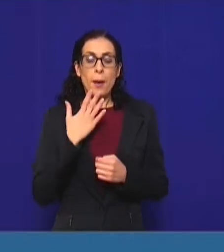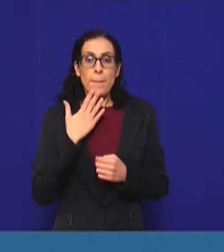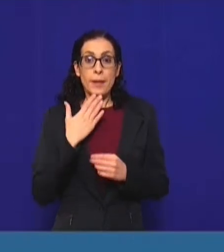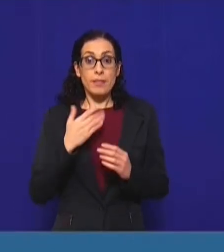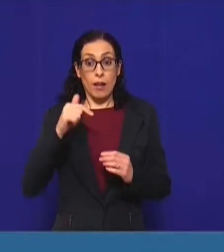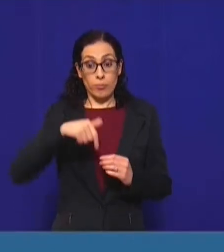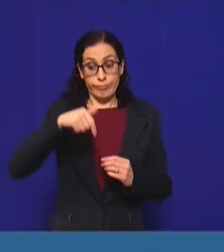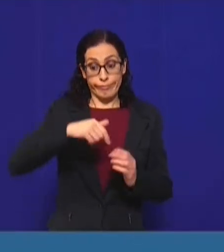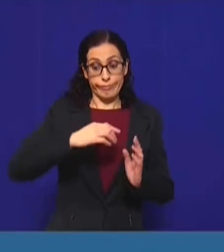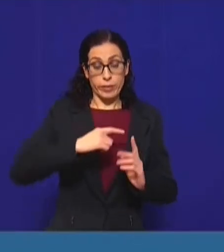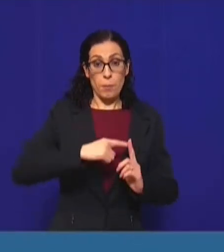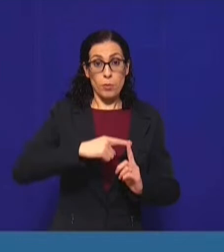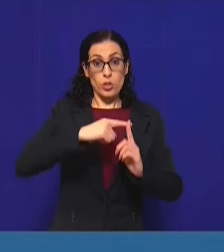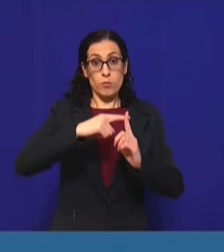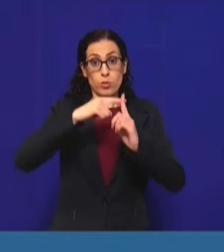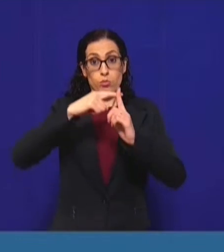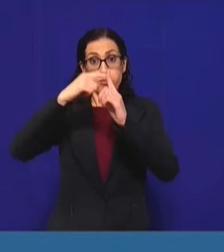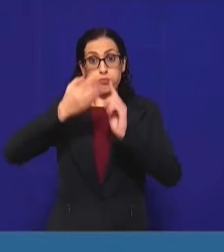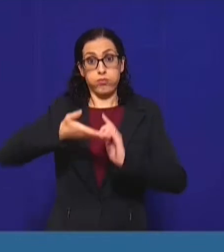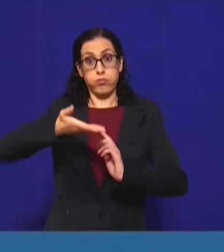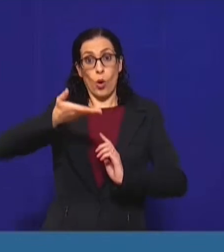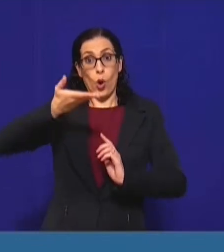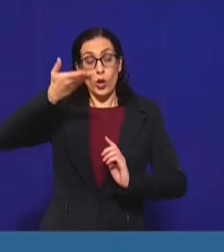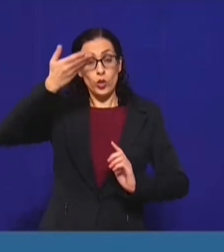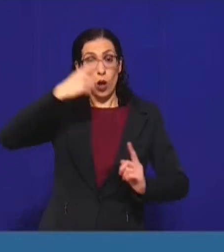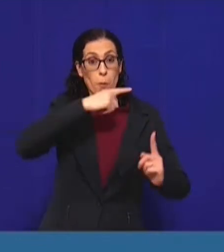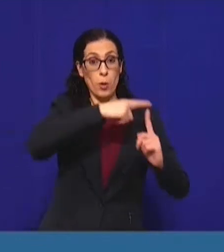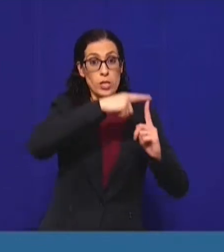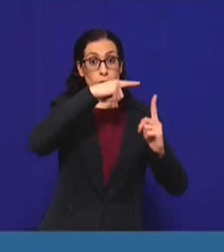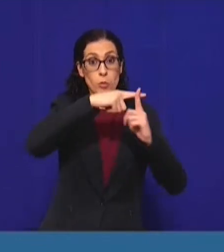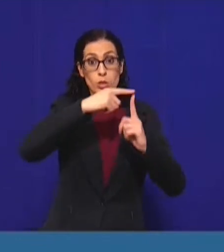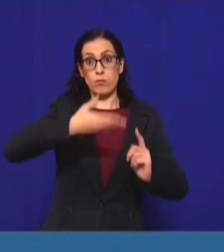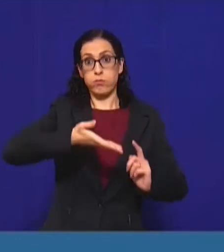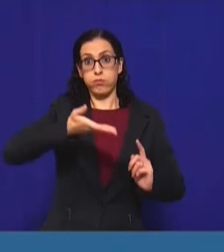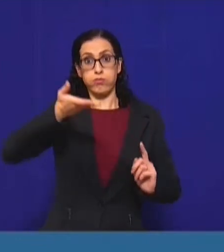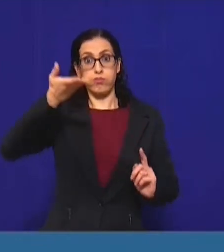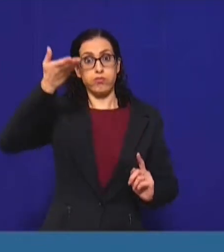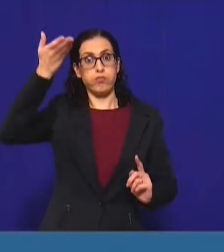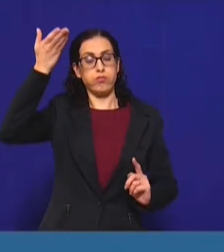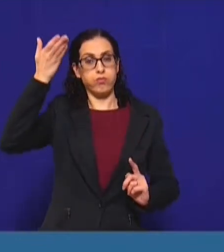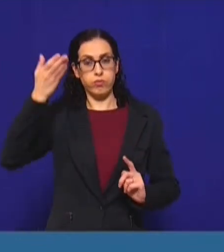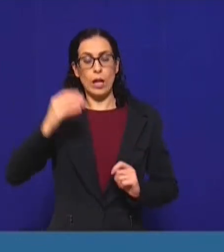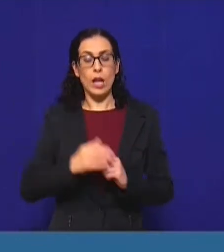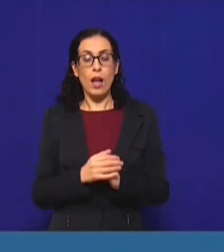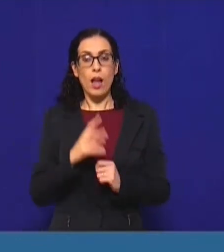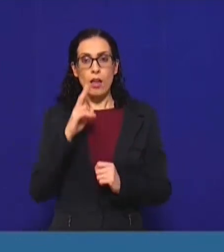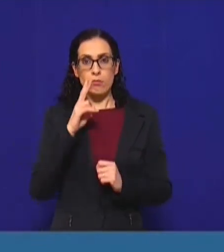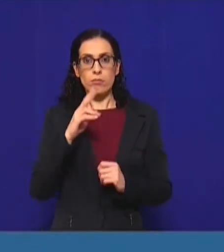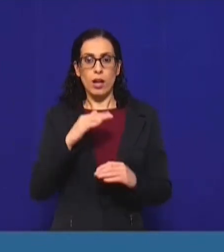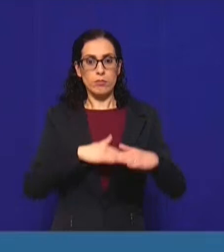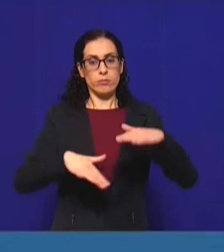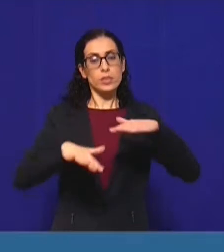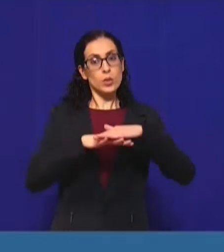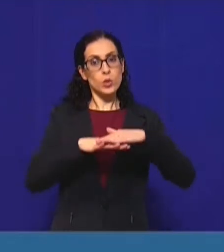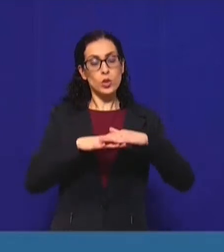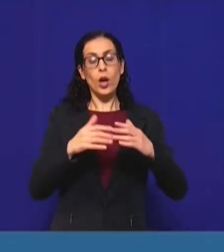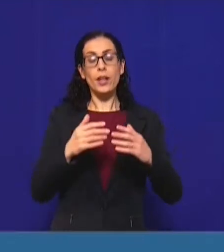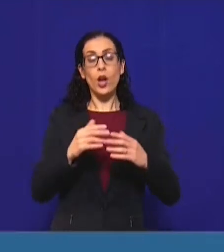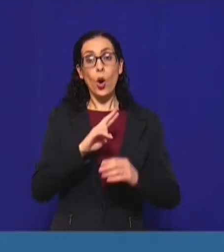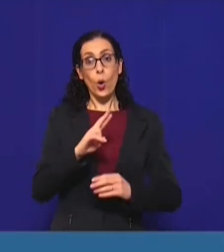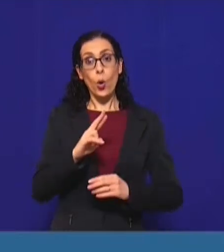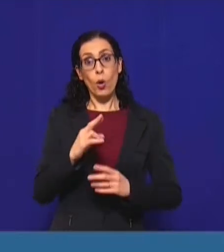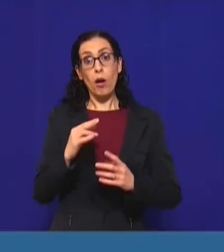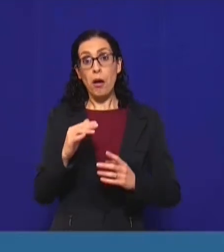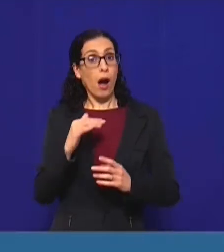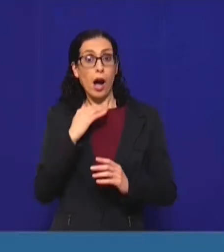jitilgħu, dejjem nagħmlu miżuri li jkunu adekwati skont is-sitwazzjoni. U qatt ma għadna lura milli jekk ikollok